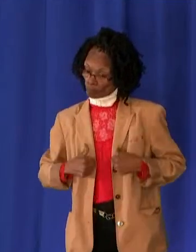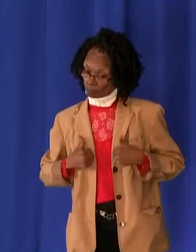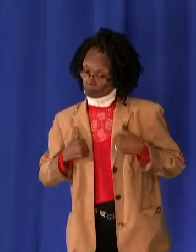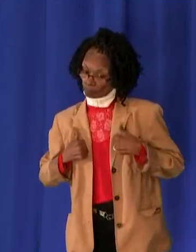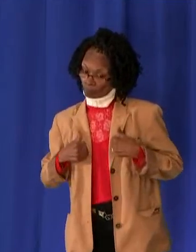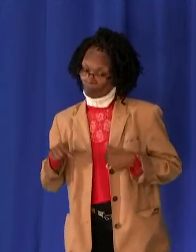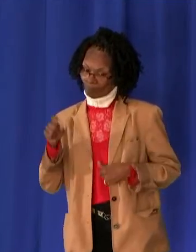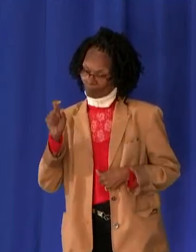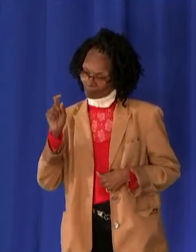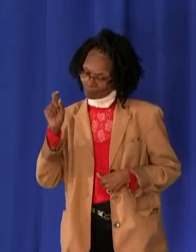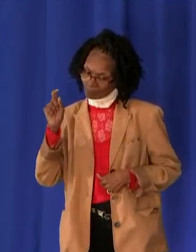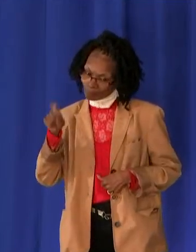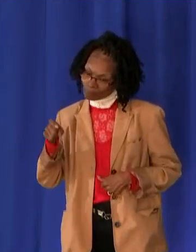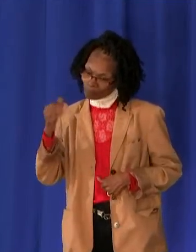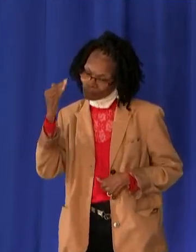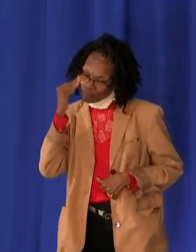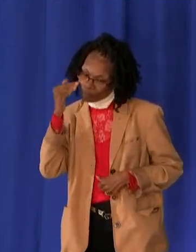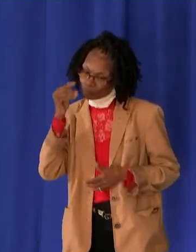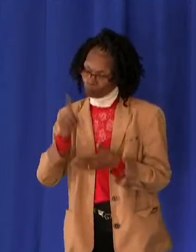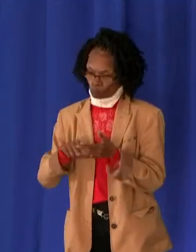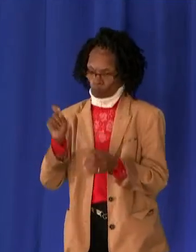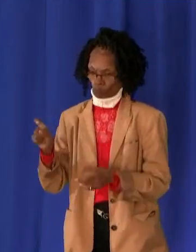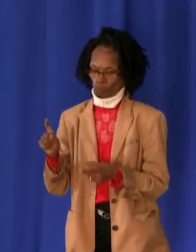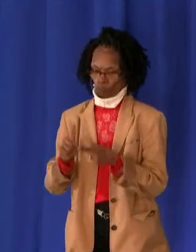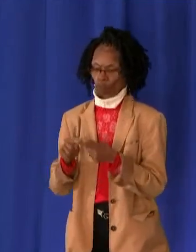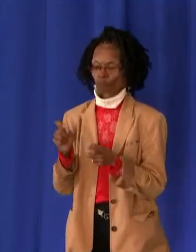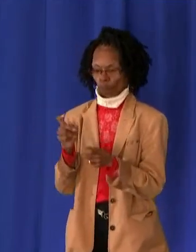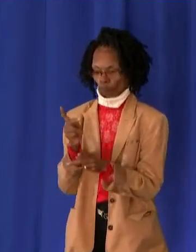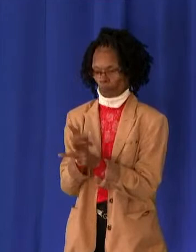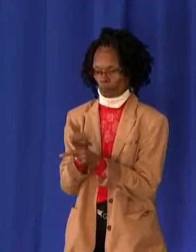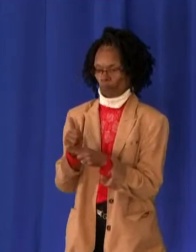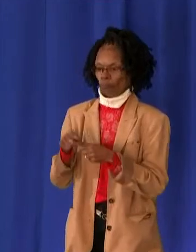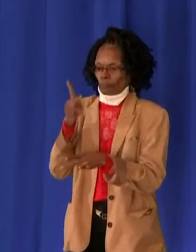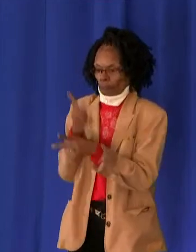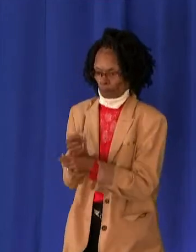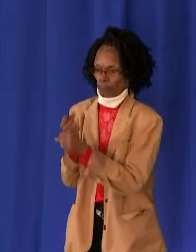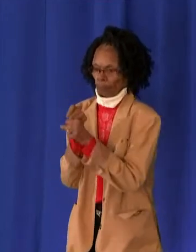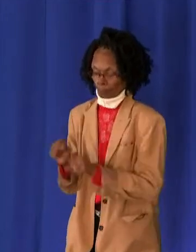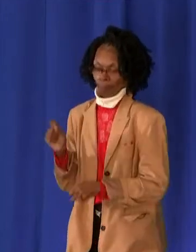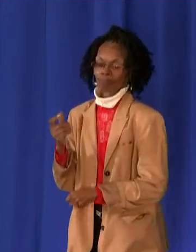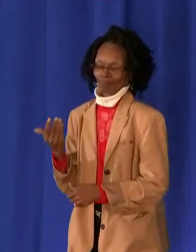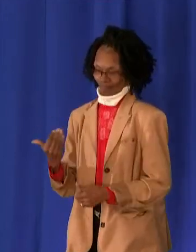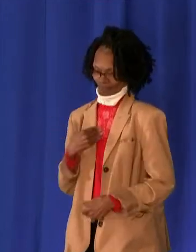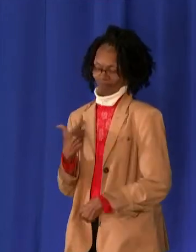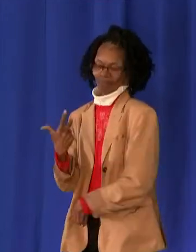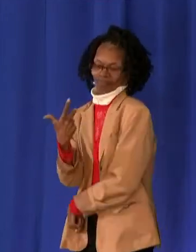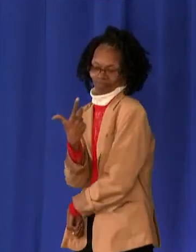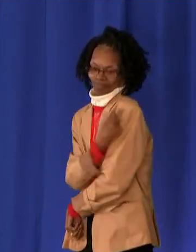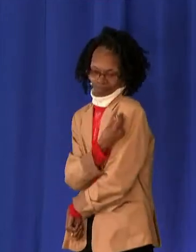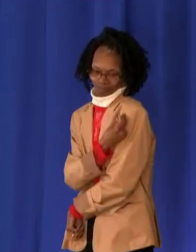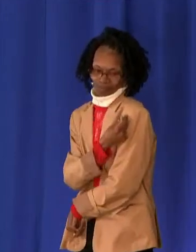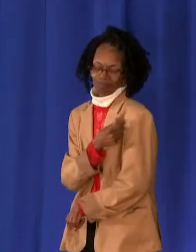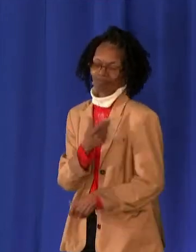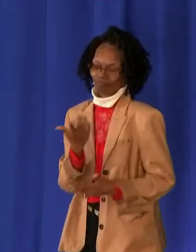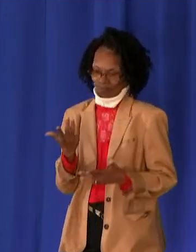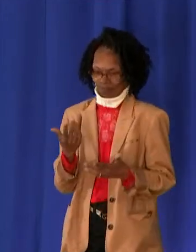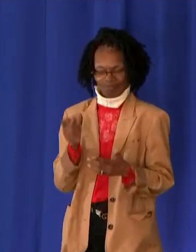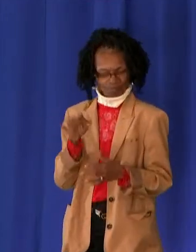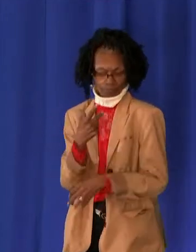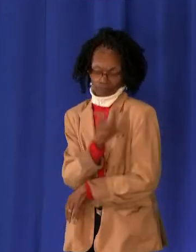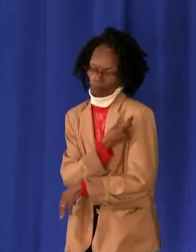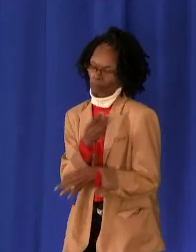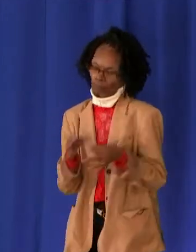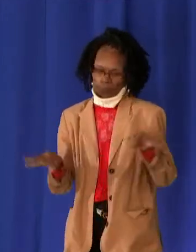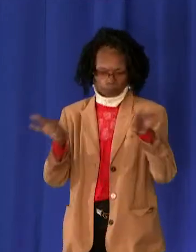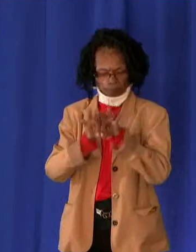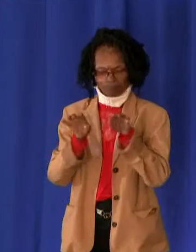need to do to keep themselves safe. But really getting vaccinated and boosted, we can't emphasize enough. Is it still higher now than it was